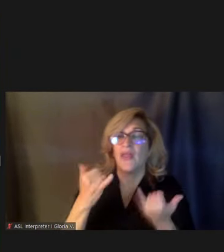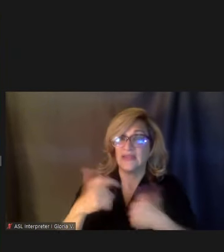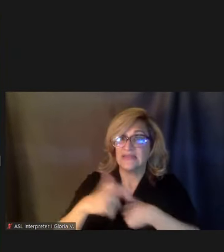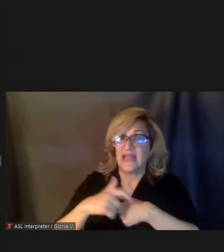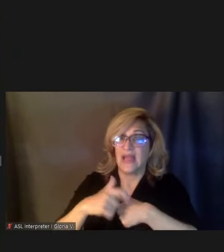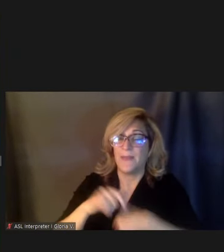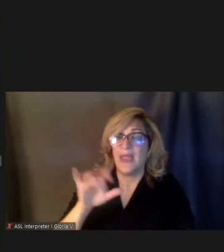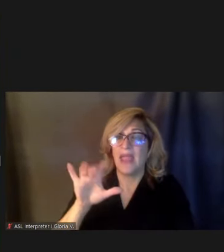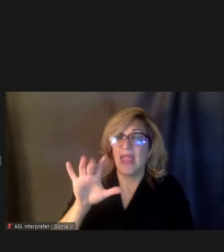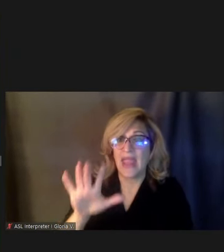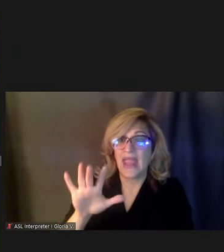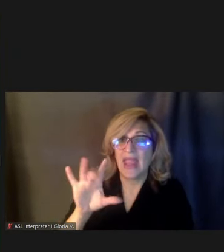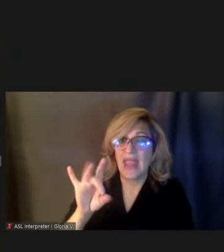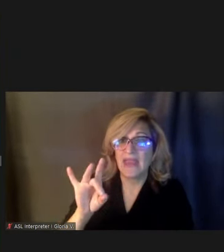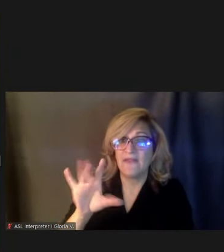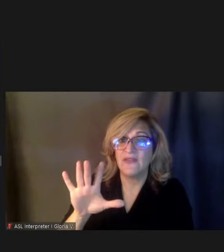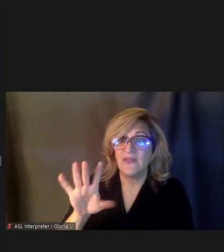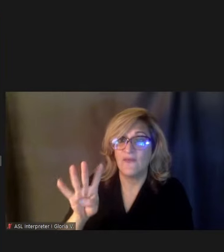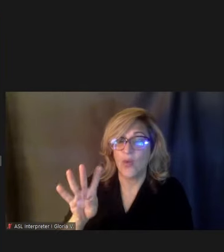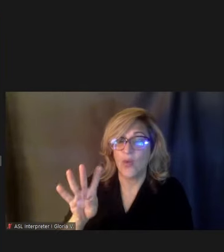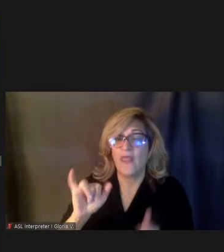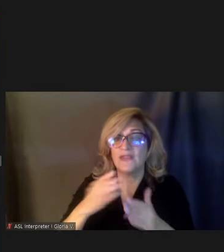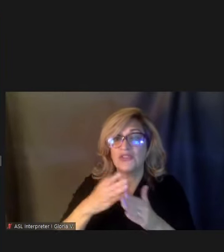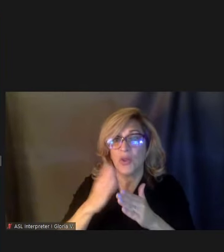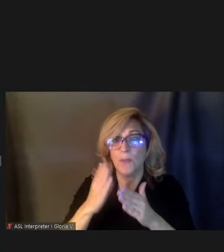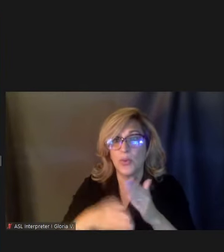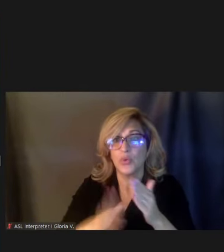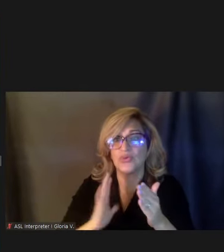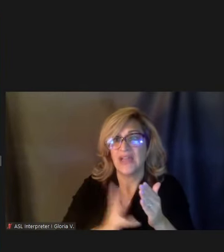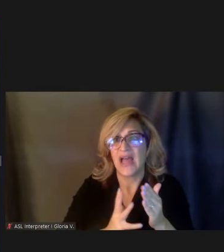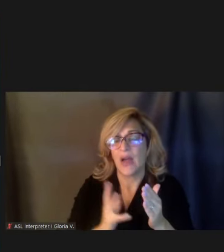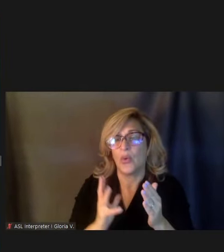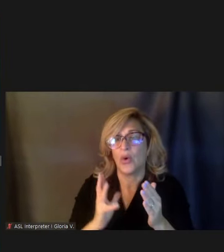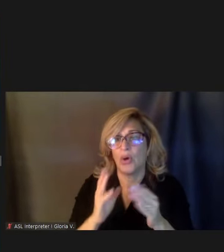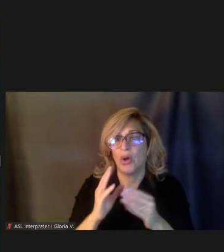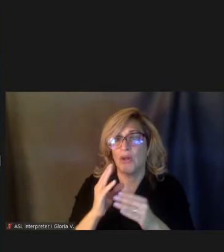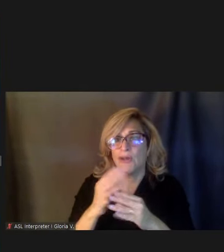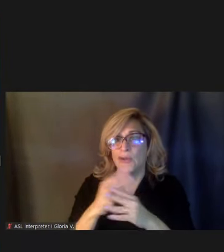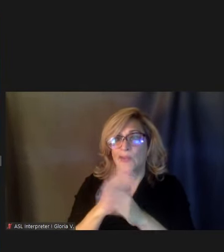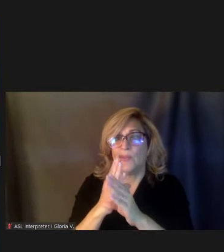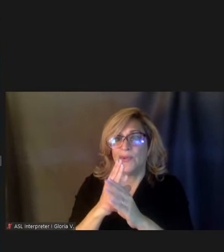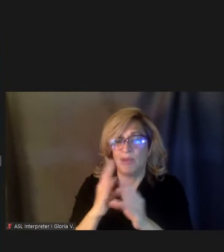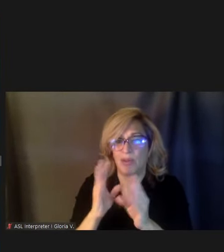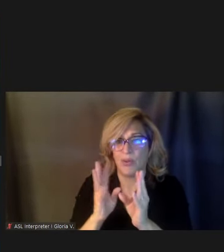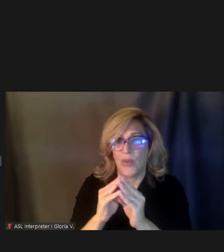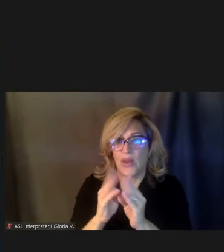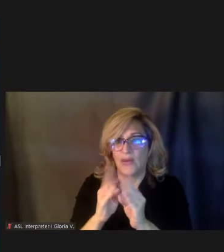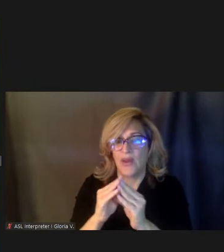8:54 p.m. This concludes our webinar. Thank you again for your participation.